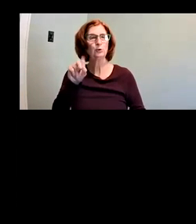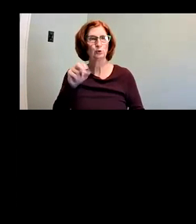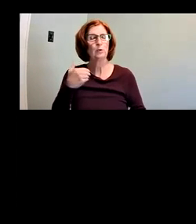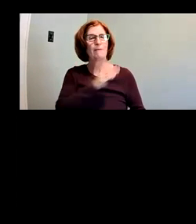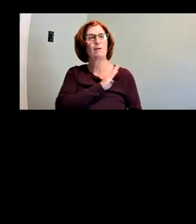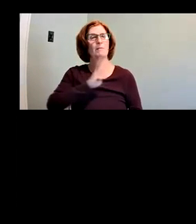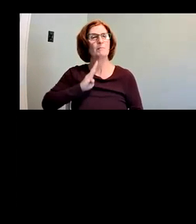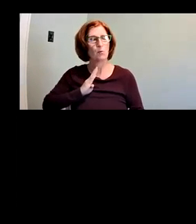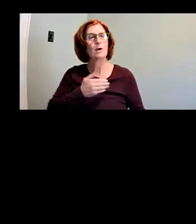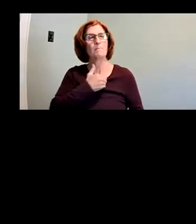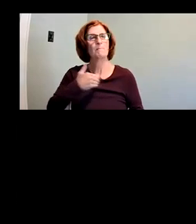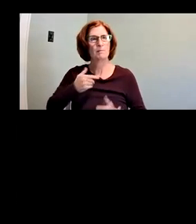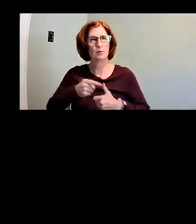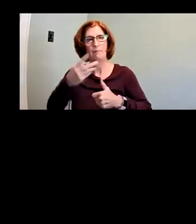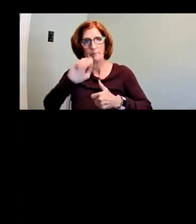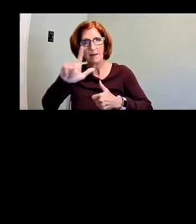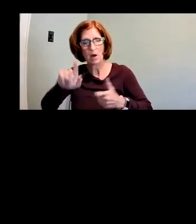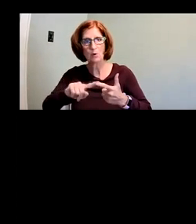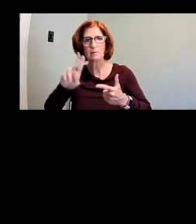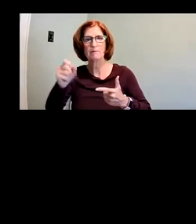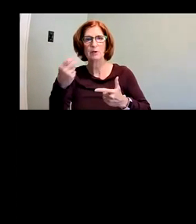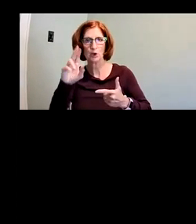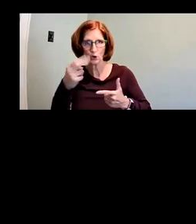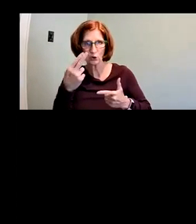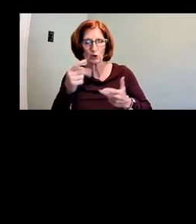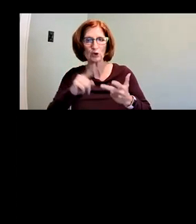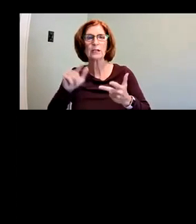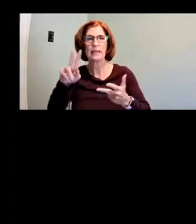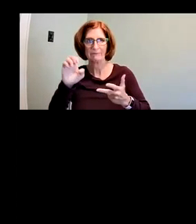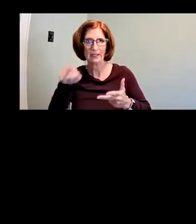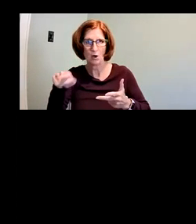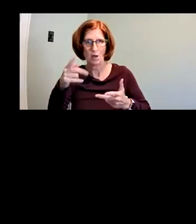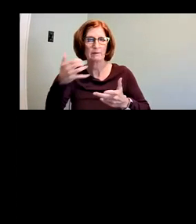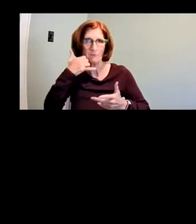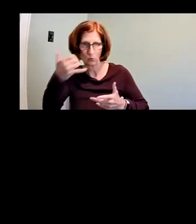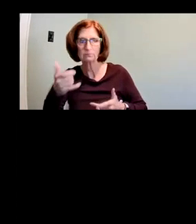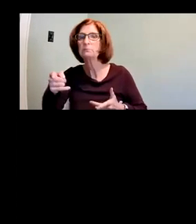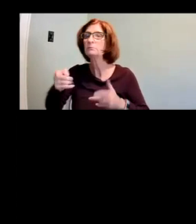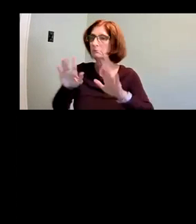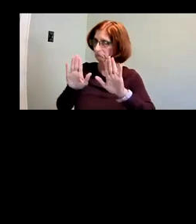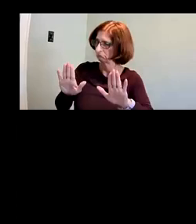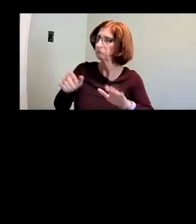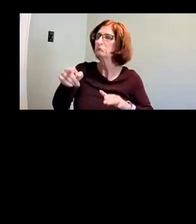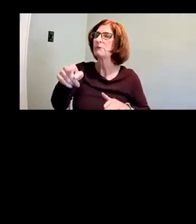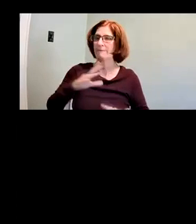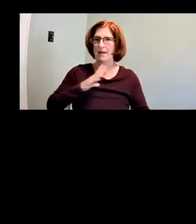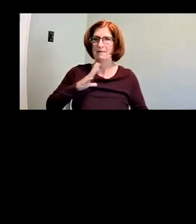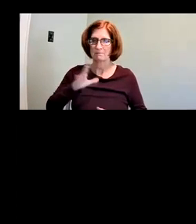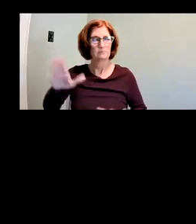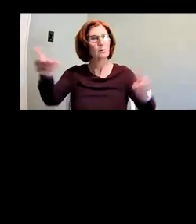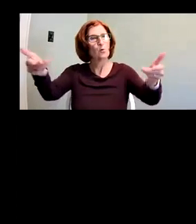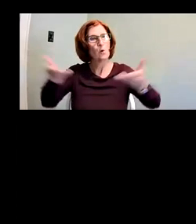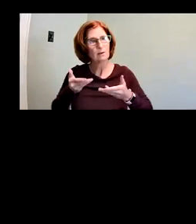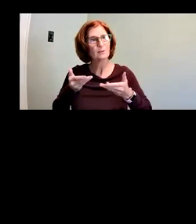Member Powell, Hirsch, and Lavelle on the line. Great. Well, then, with that said, then, welcome to